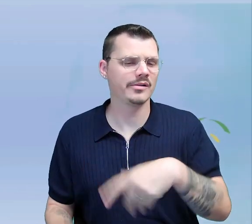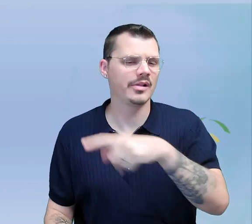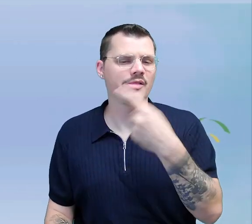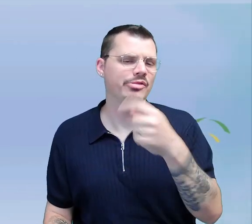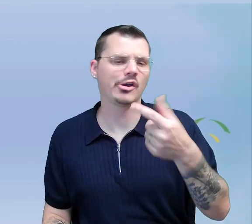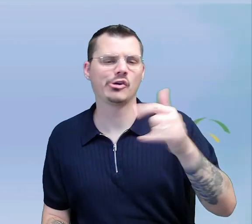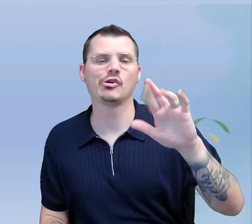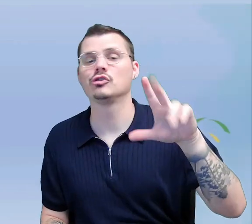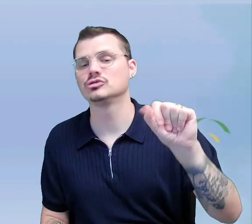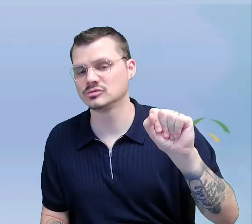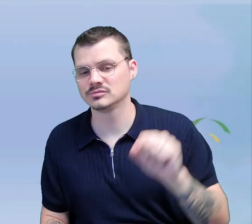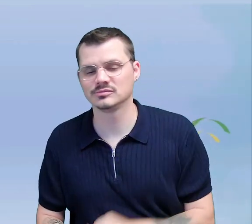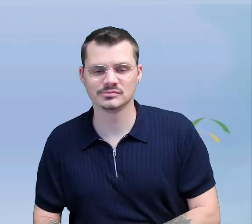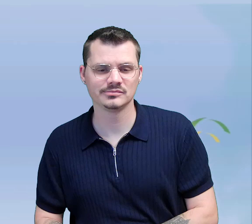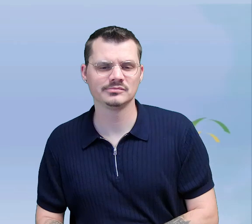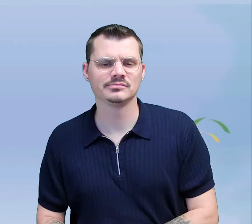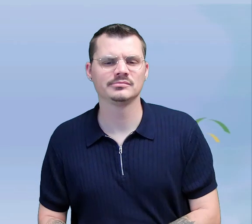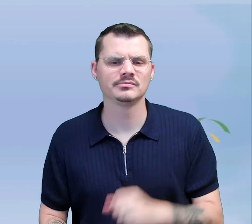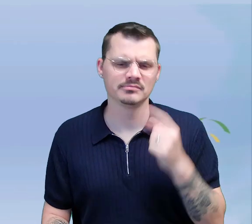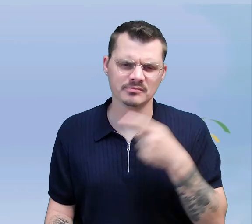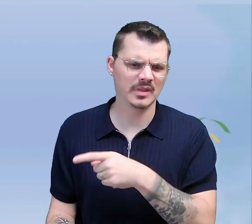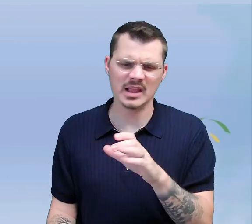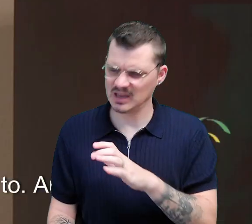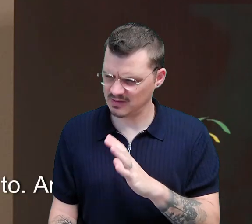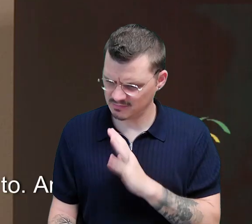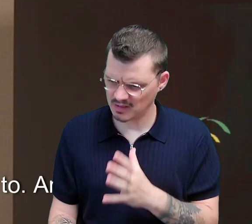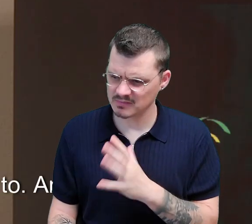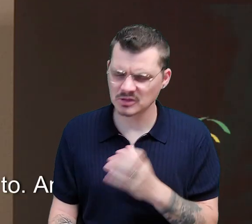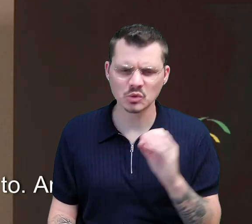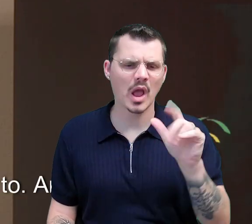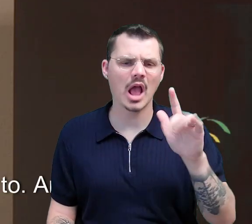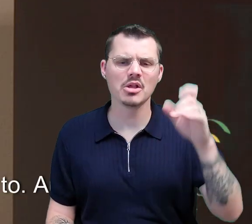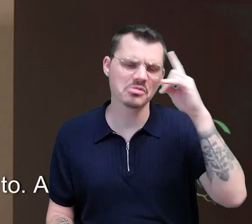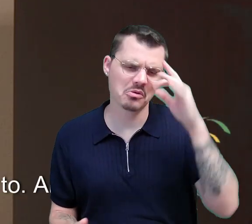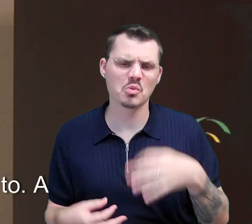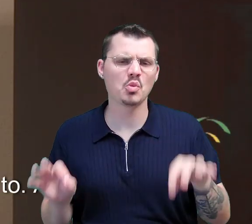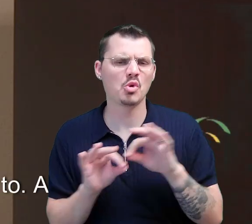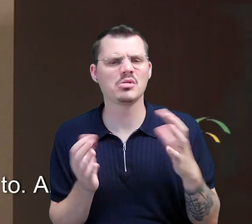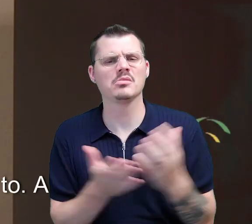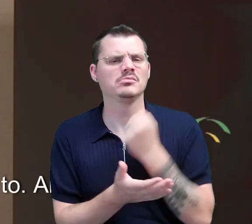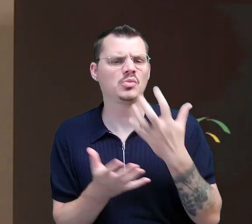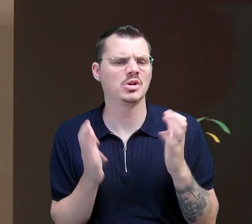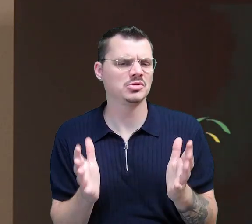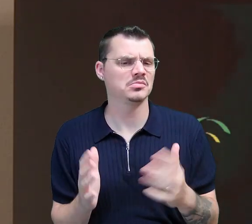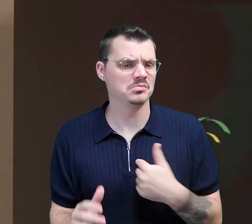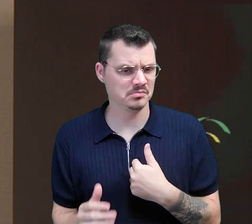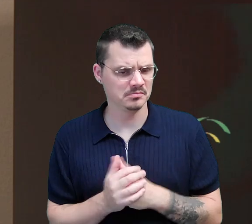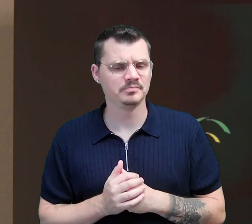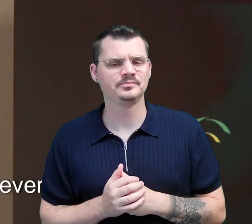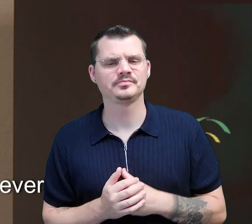girls. And they'd done all right. So Ellie thought I might be worth talking to, and